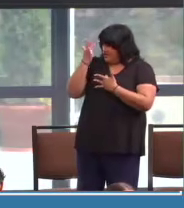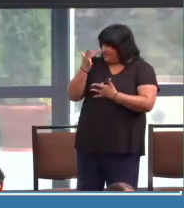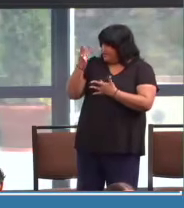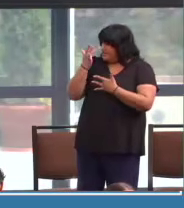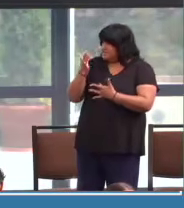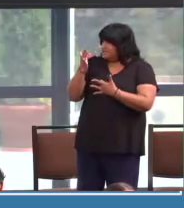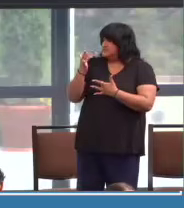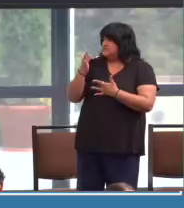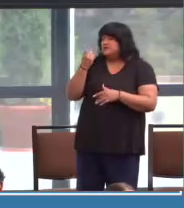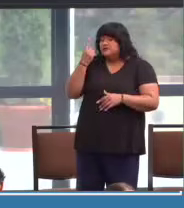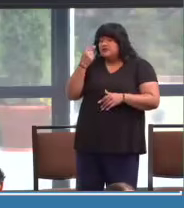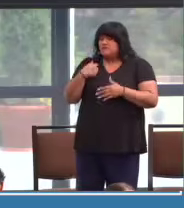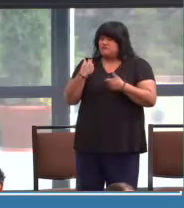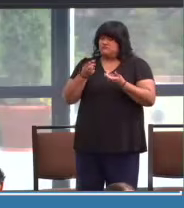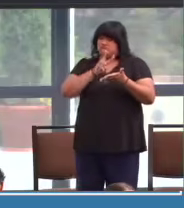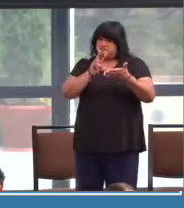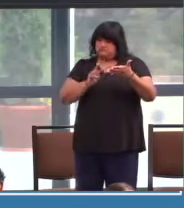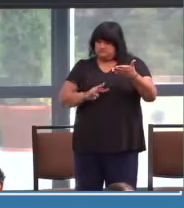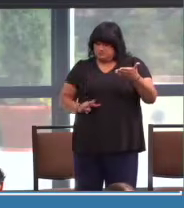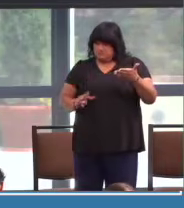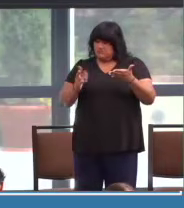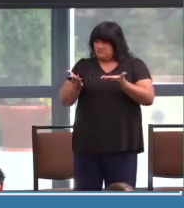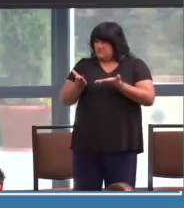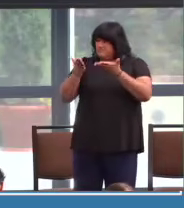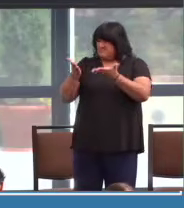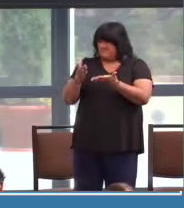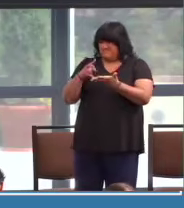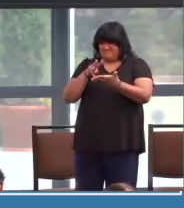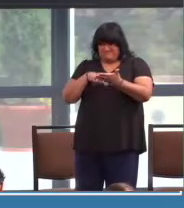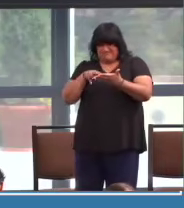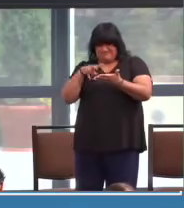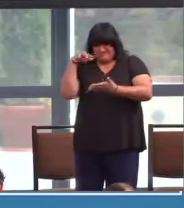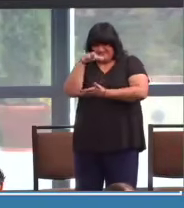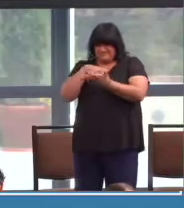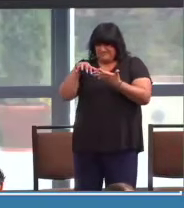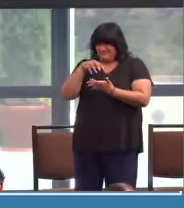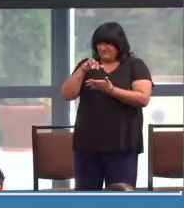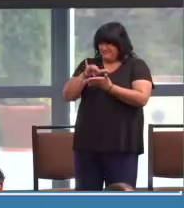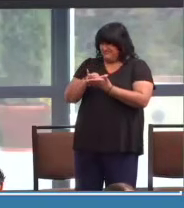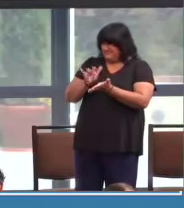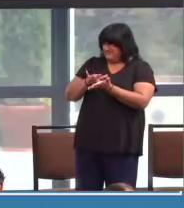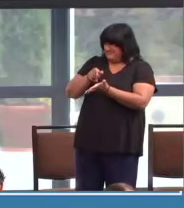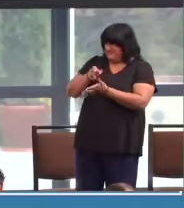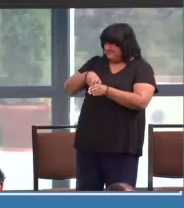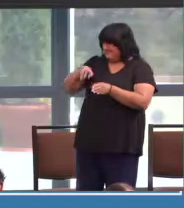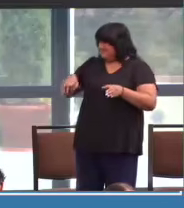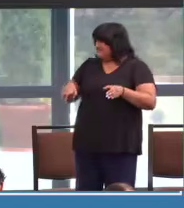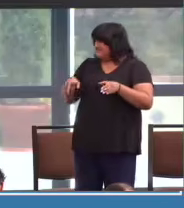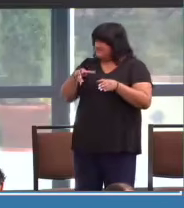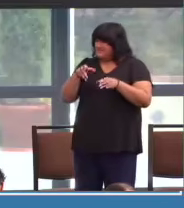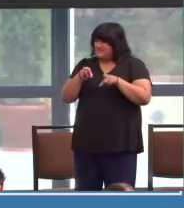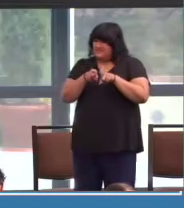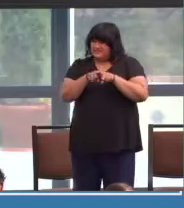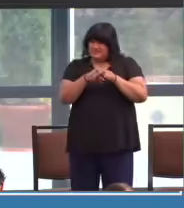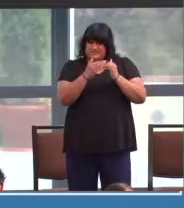I've been reading about this, and the recommendations are pretty confusing to come off the medications and also to be